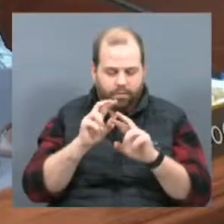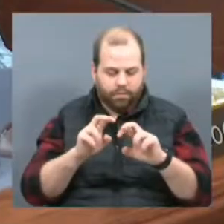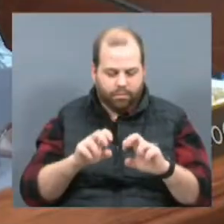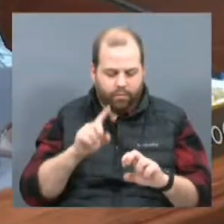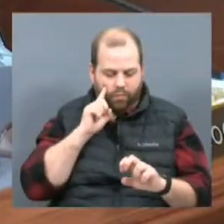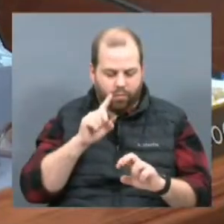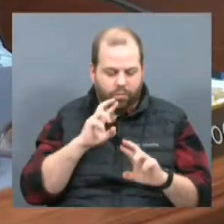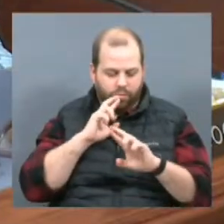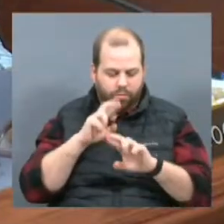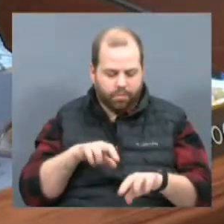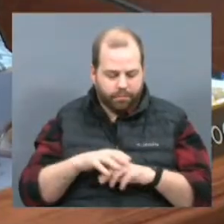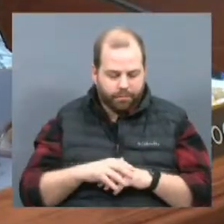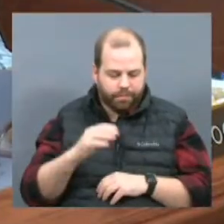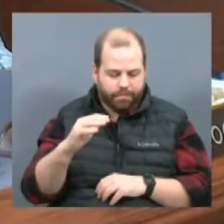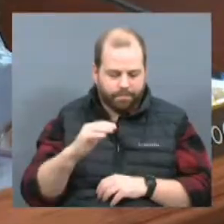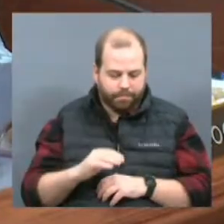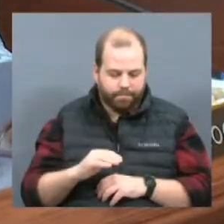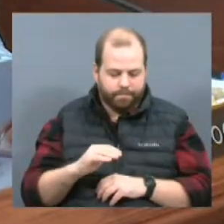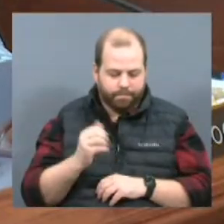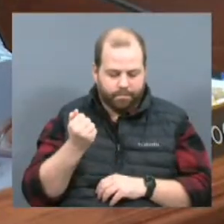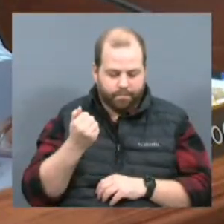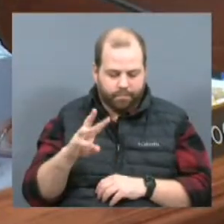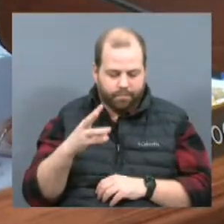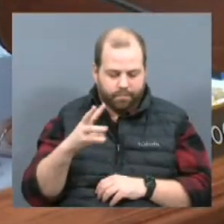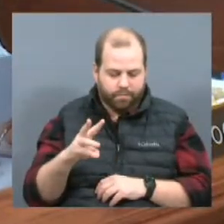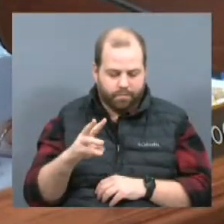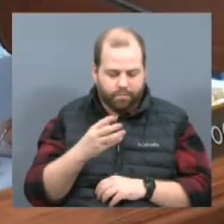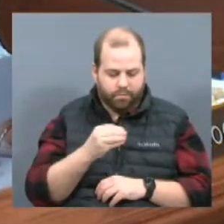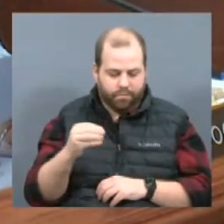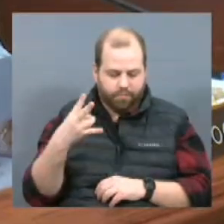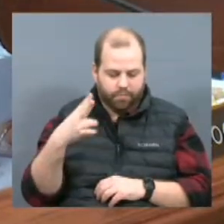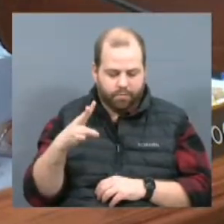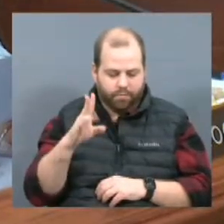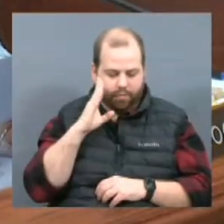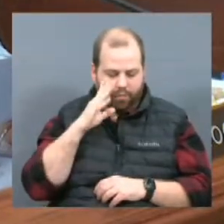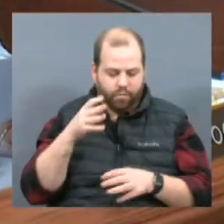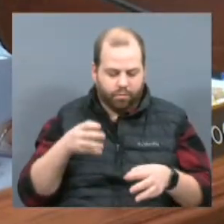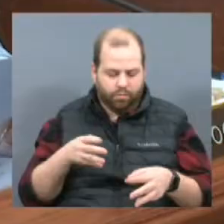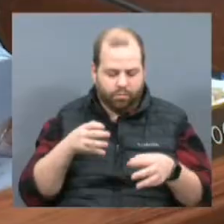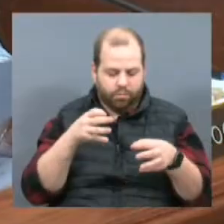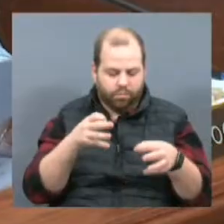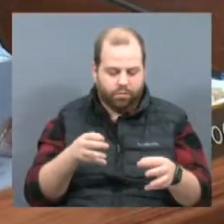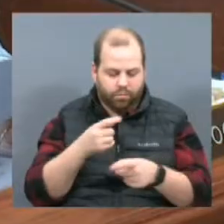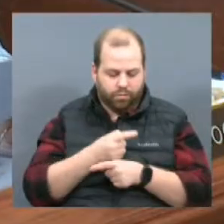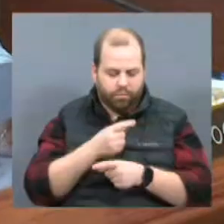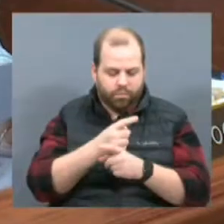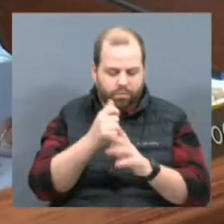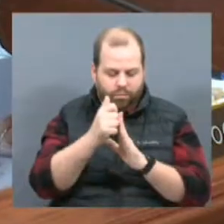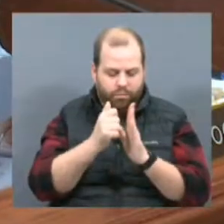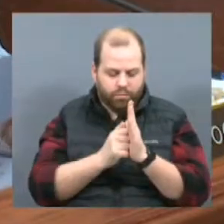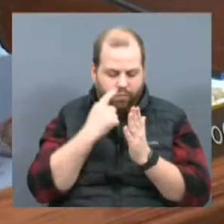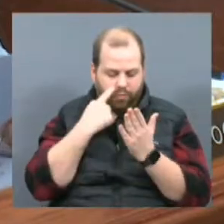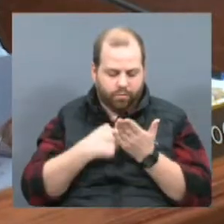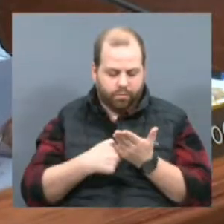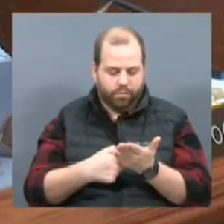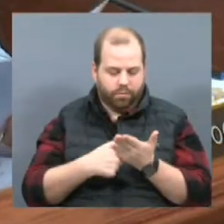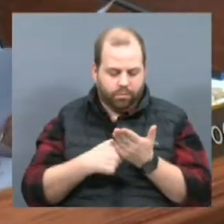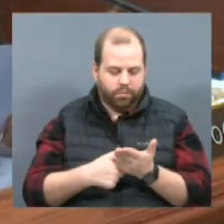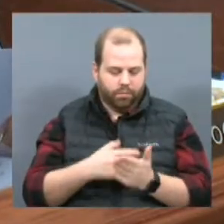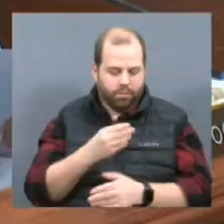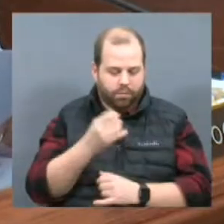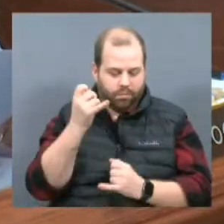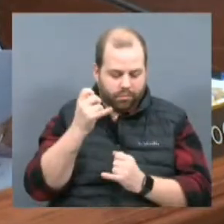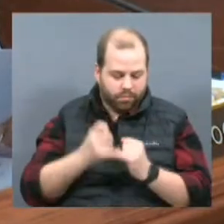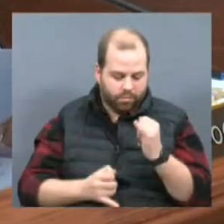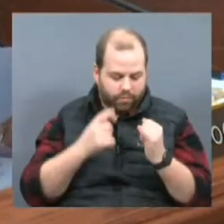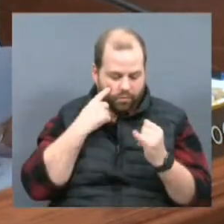agenda staff report. Items 16 and 17 are being moved to regular for discussion. And the final